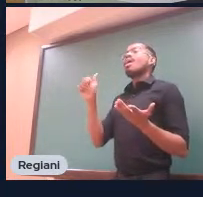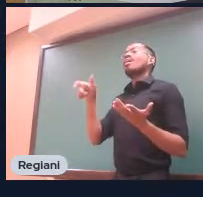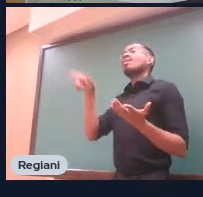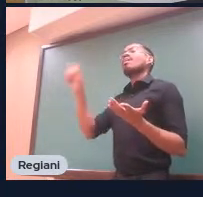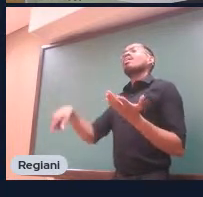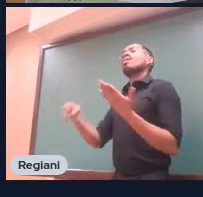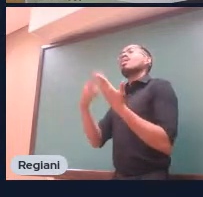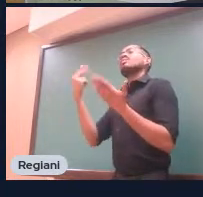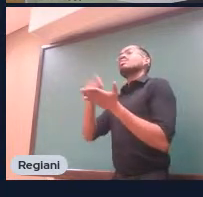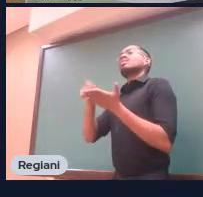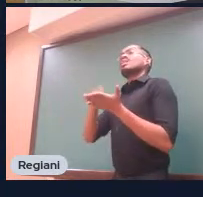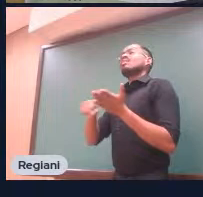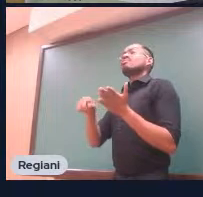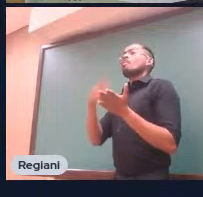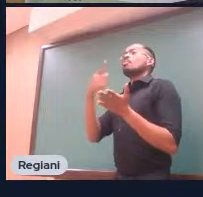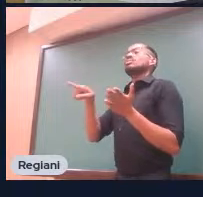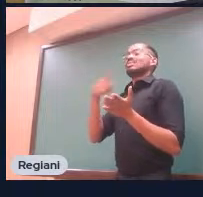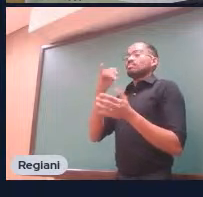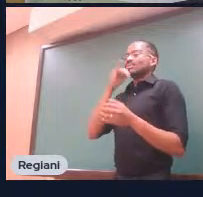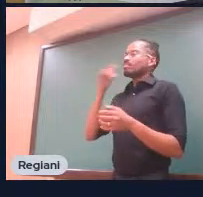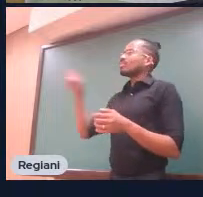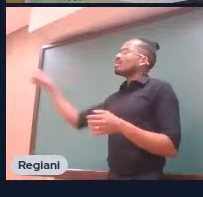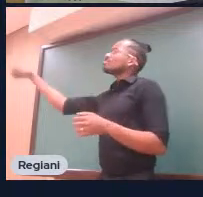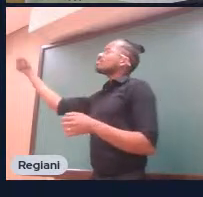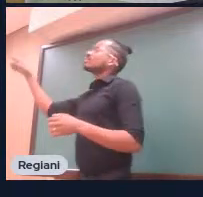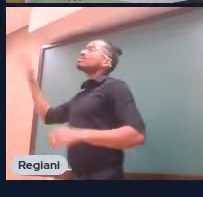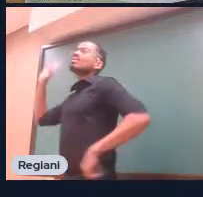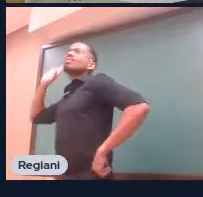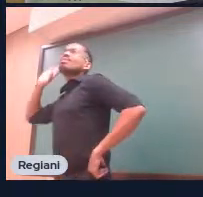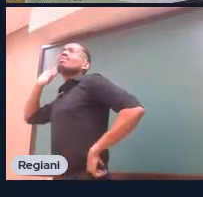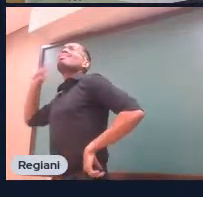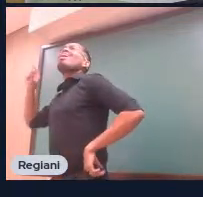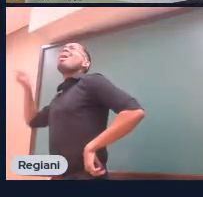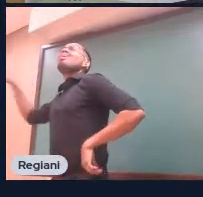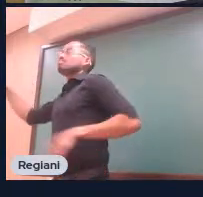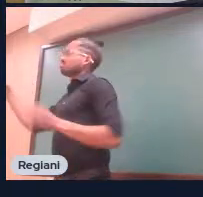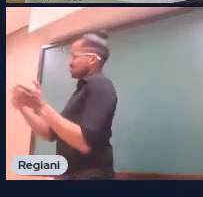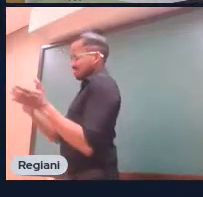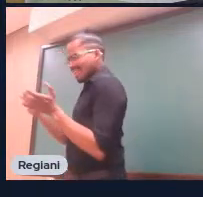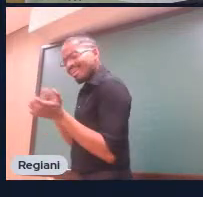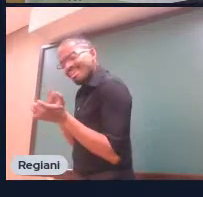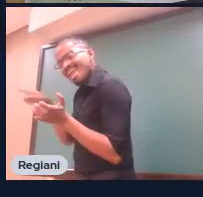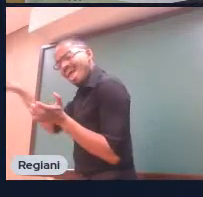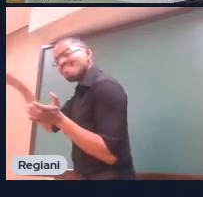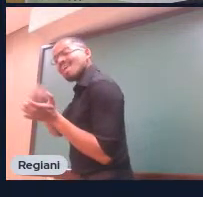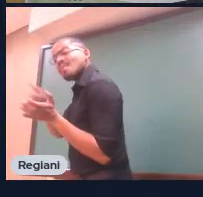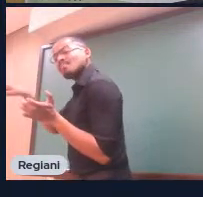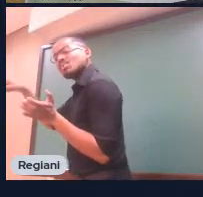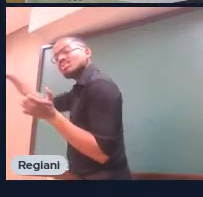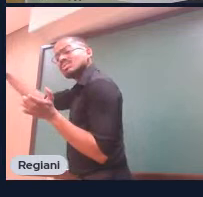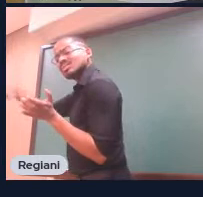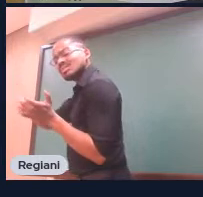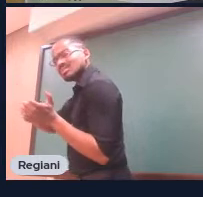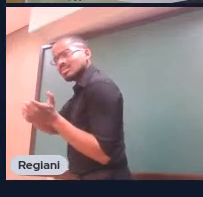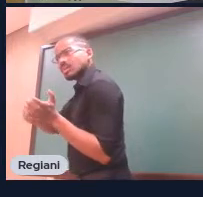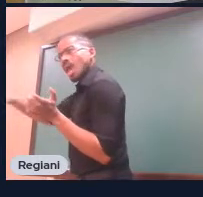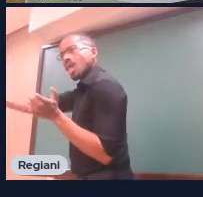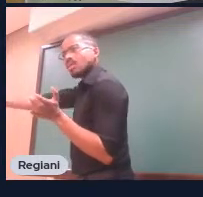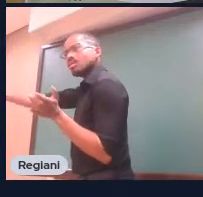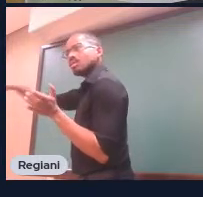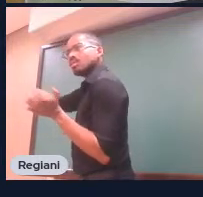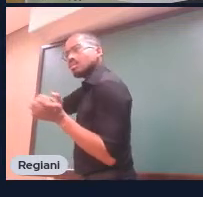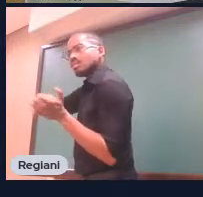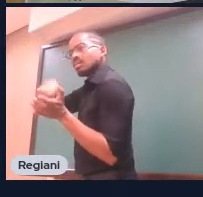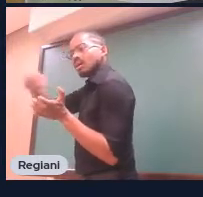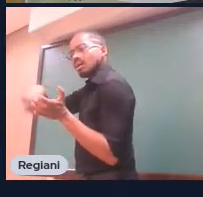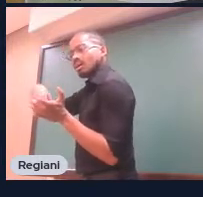smartphone towards the singer and indeed seconds later we had all the details about who composed the song.